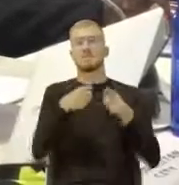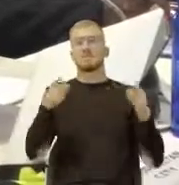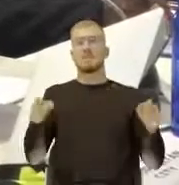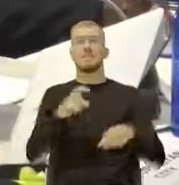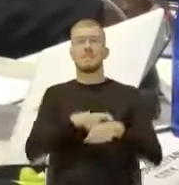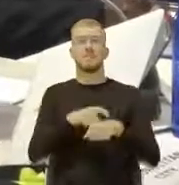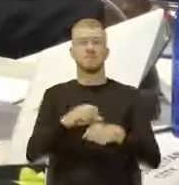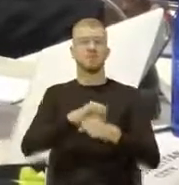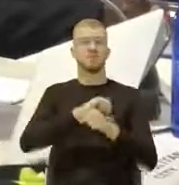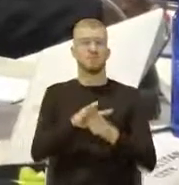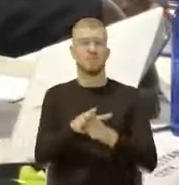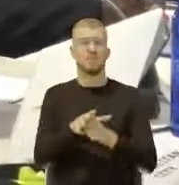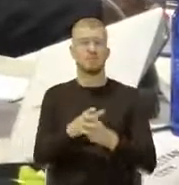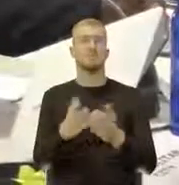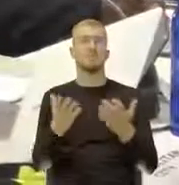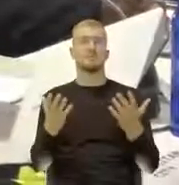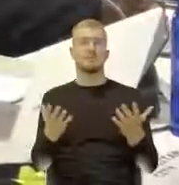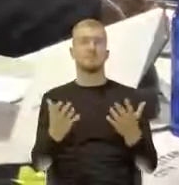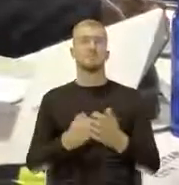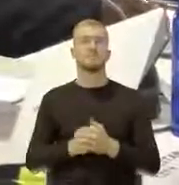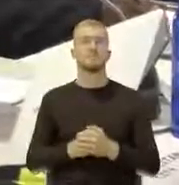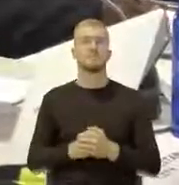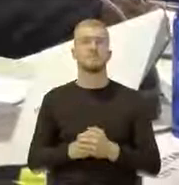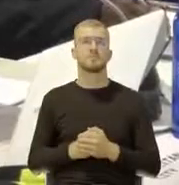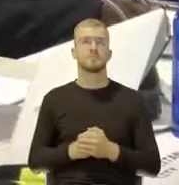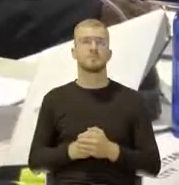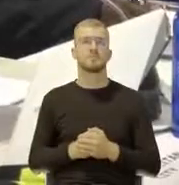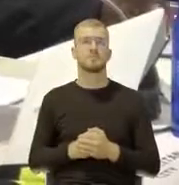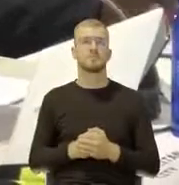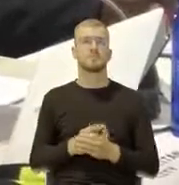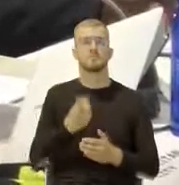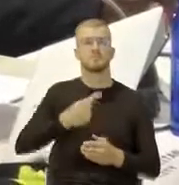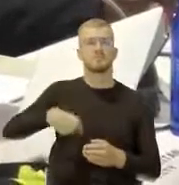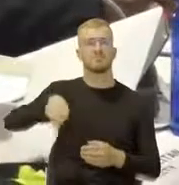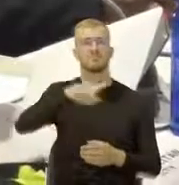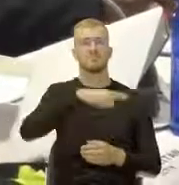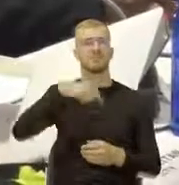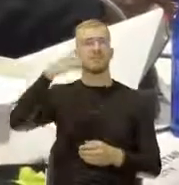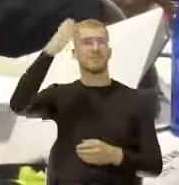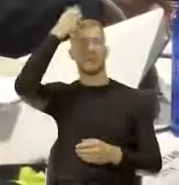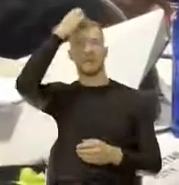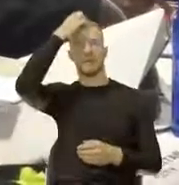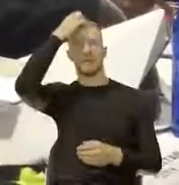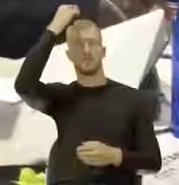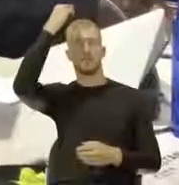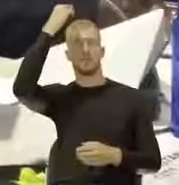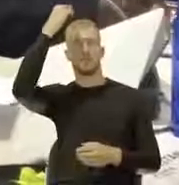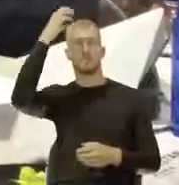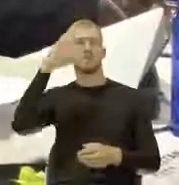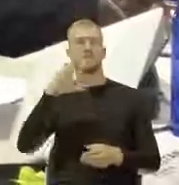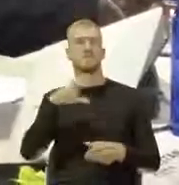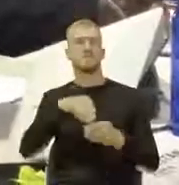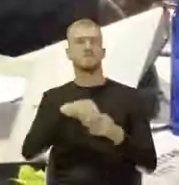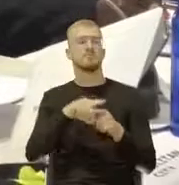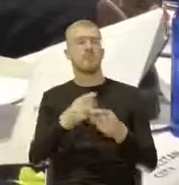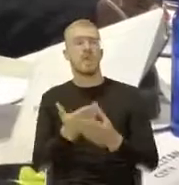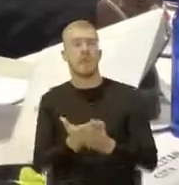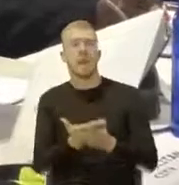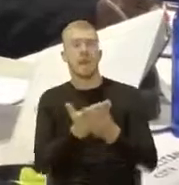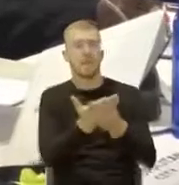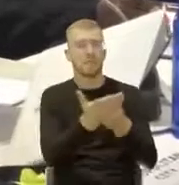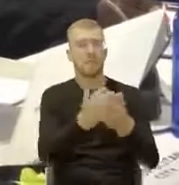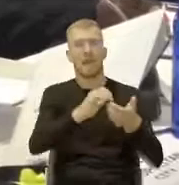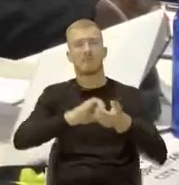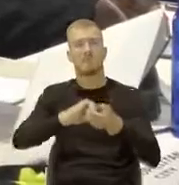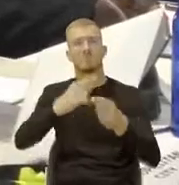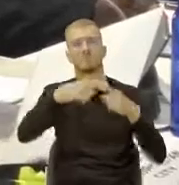supported by their associations and networks across the world, who worked tirelessly at the front